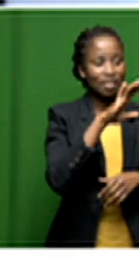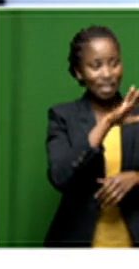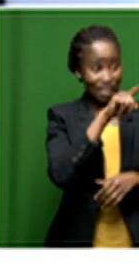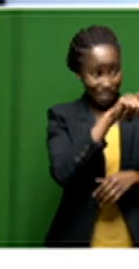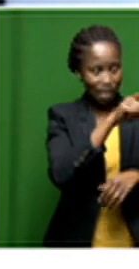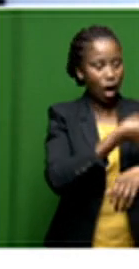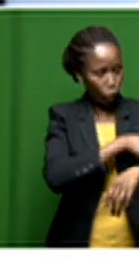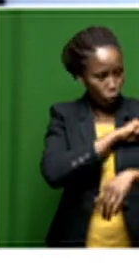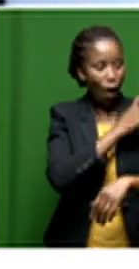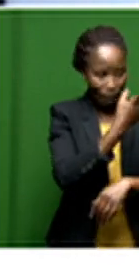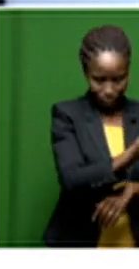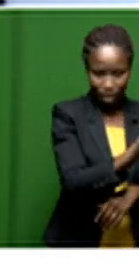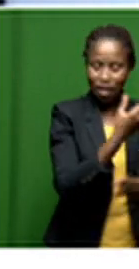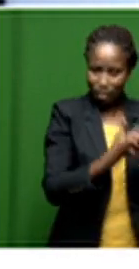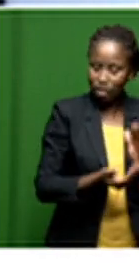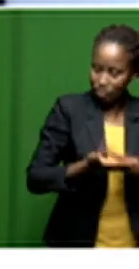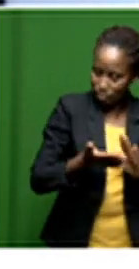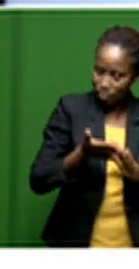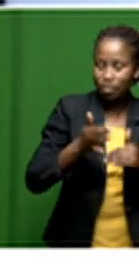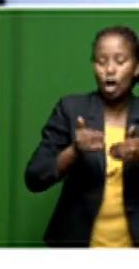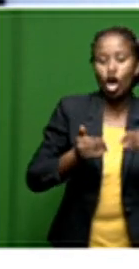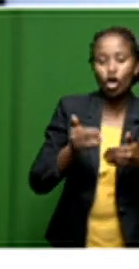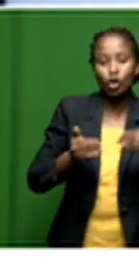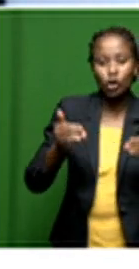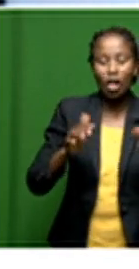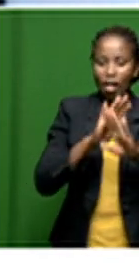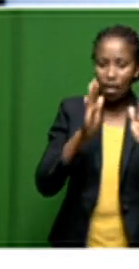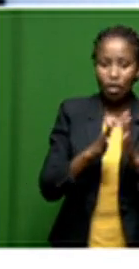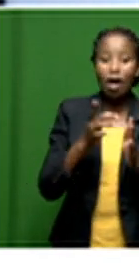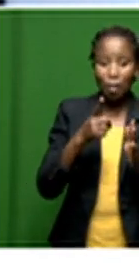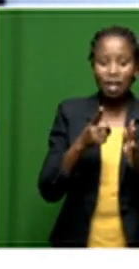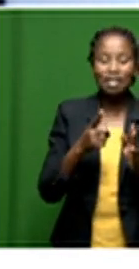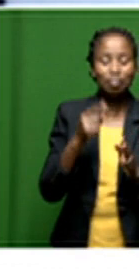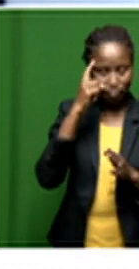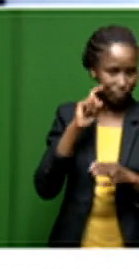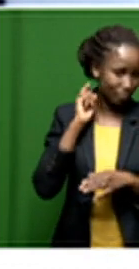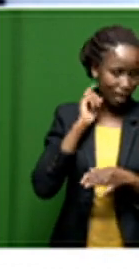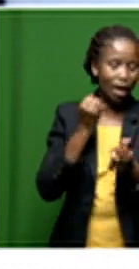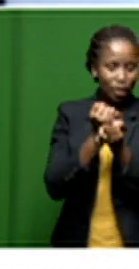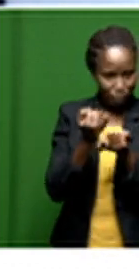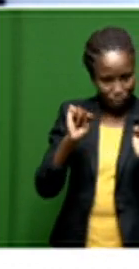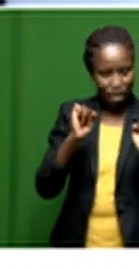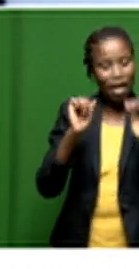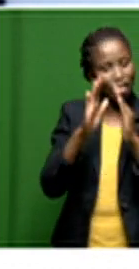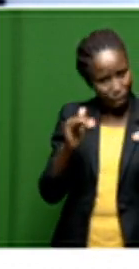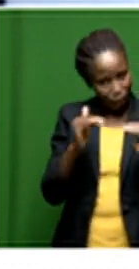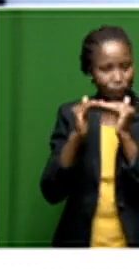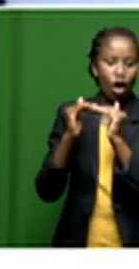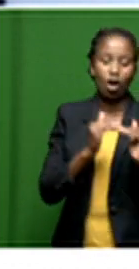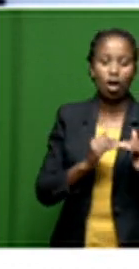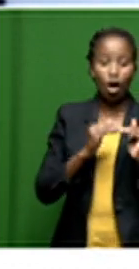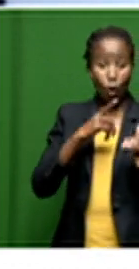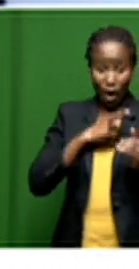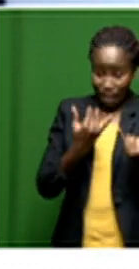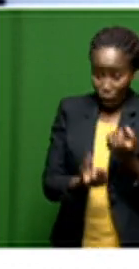to run and manage what we hope will ultimately be free and fair elections, as well as within the context of a pandemic, a